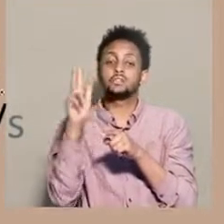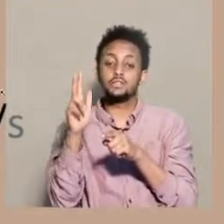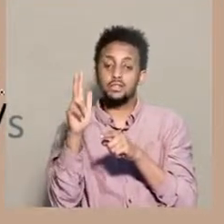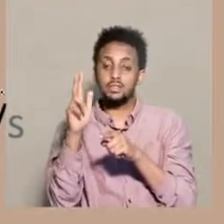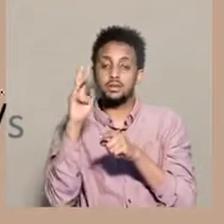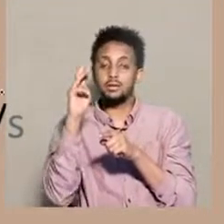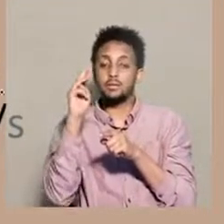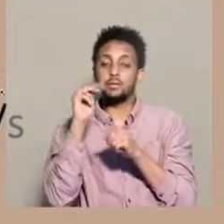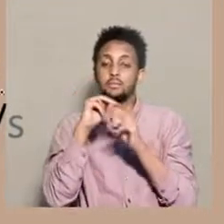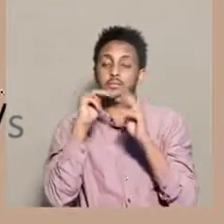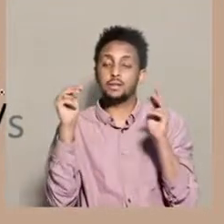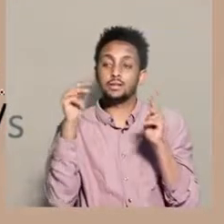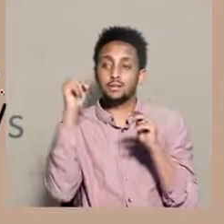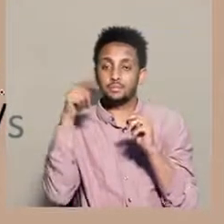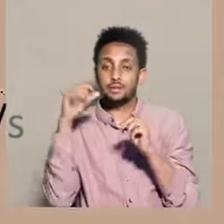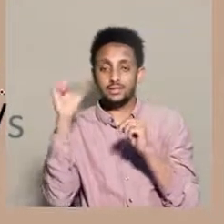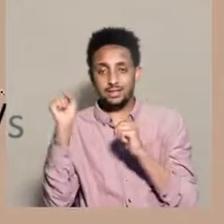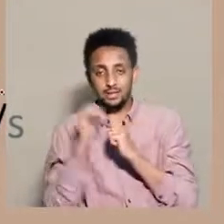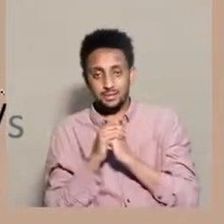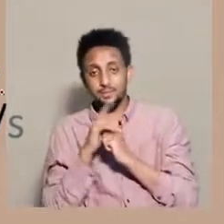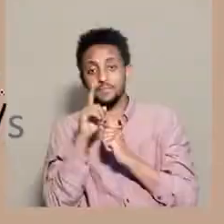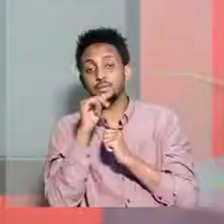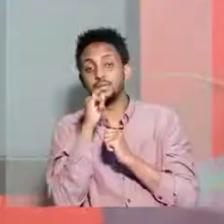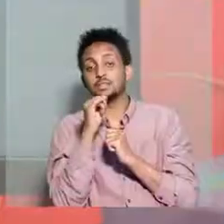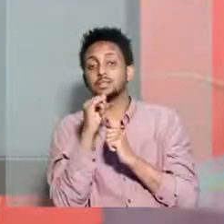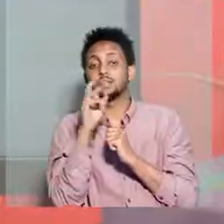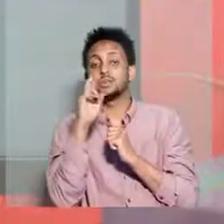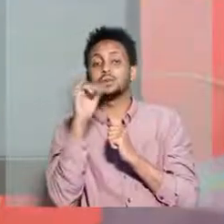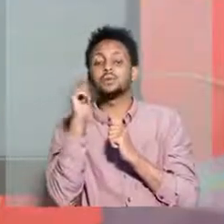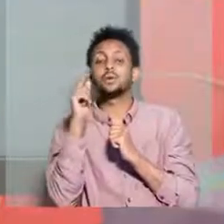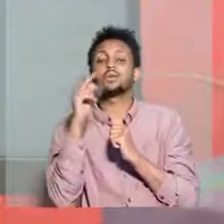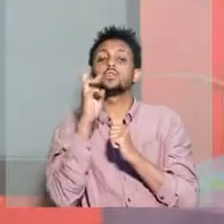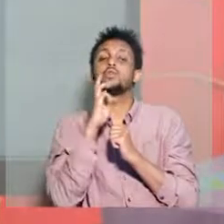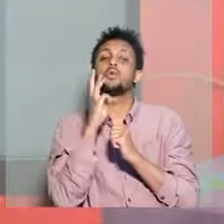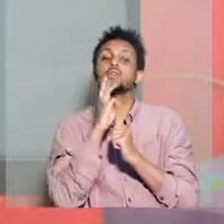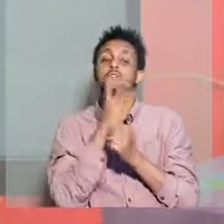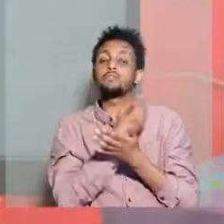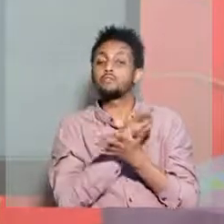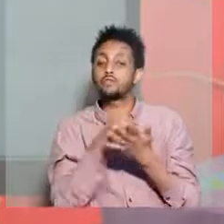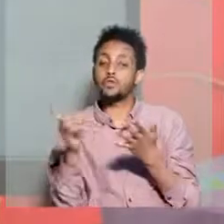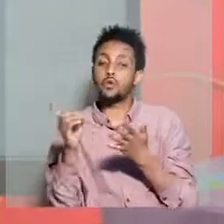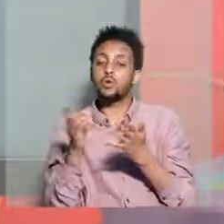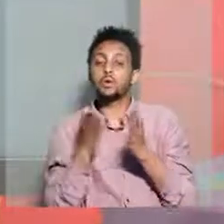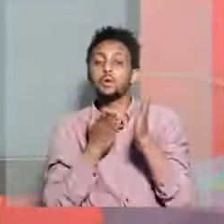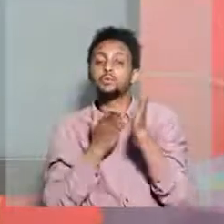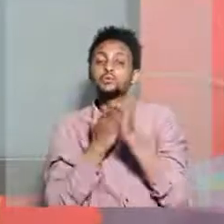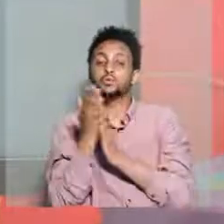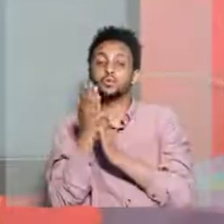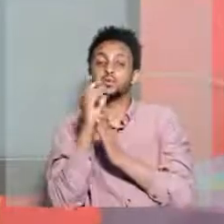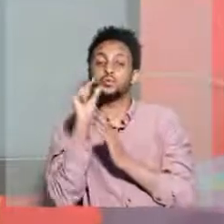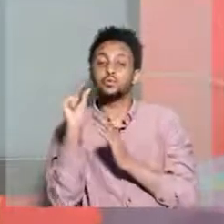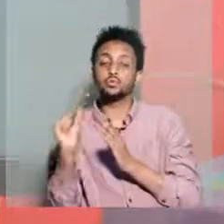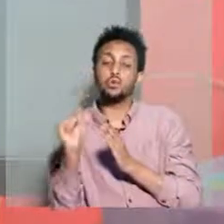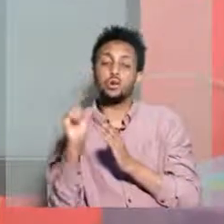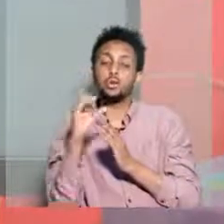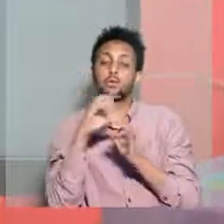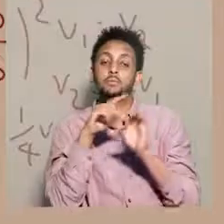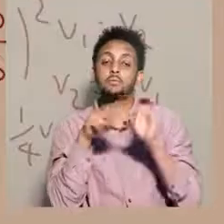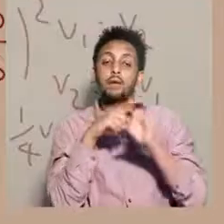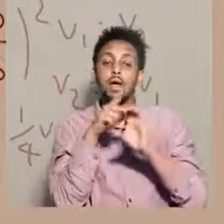6.53 meter per second. This is the rate of the water flows as it passes through the smaller